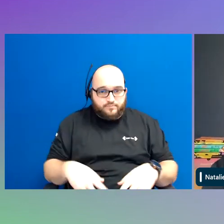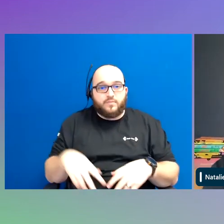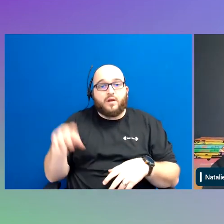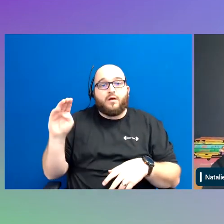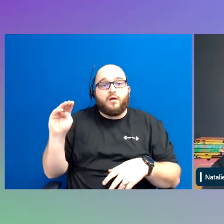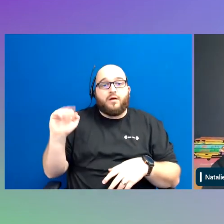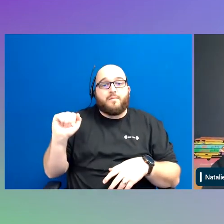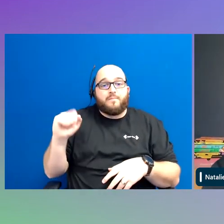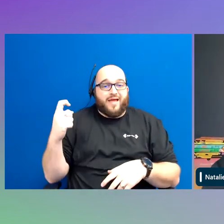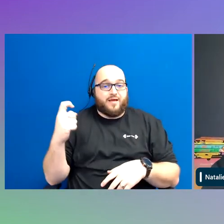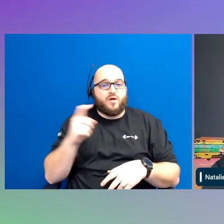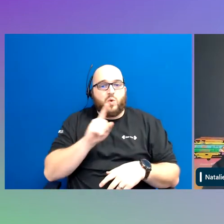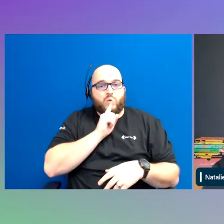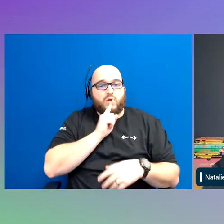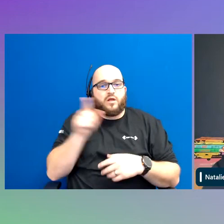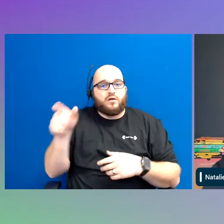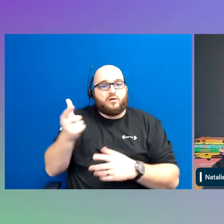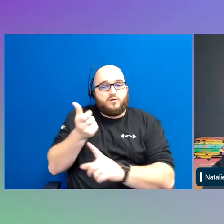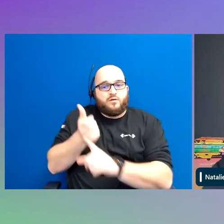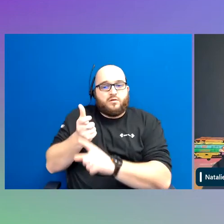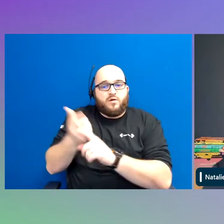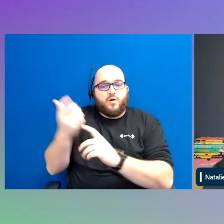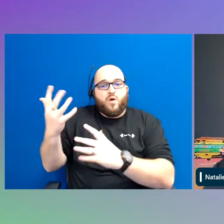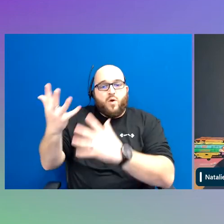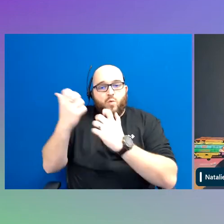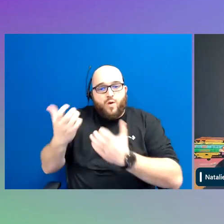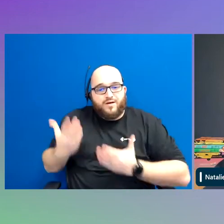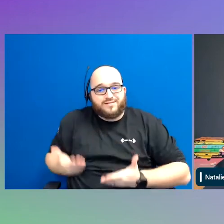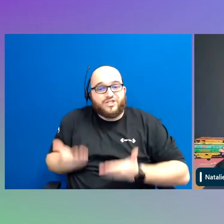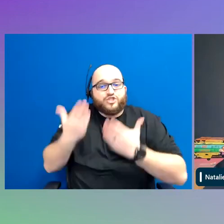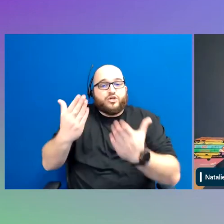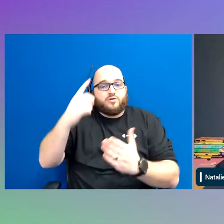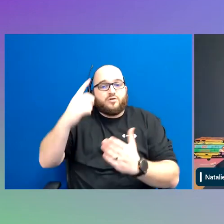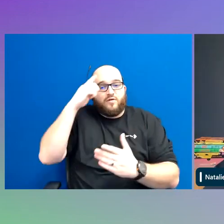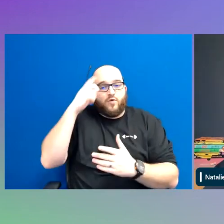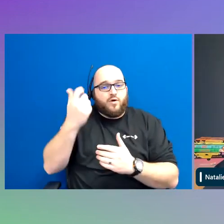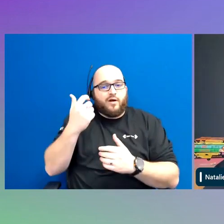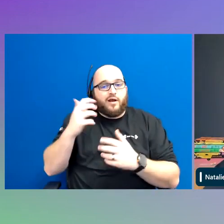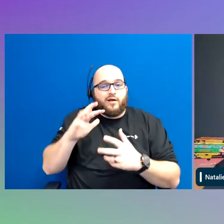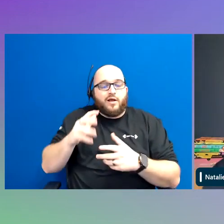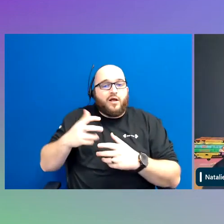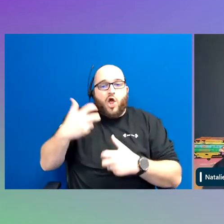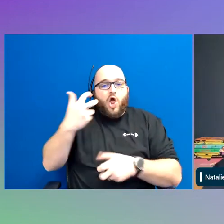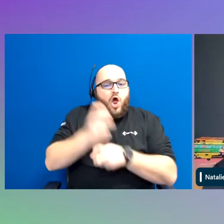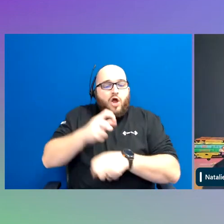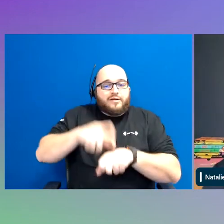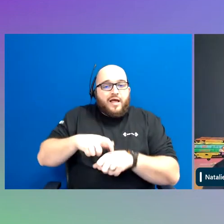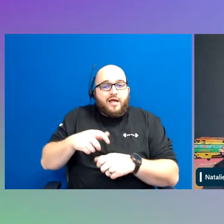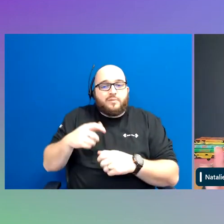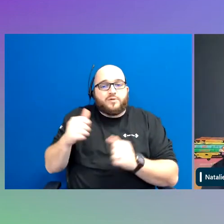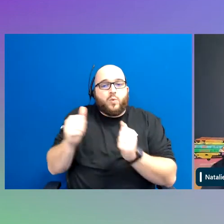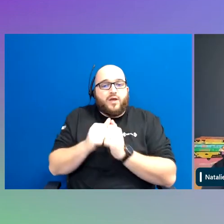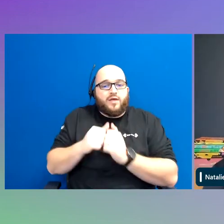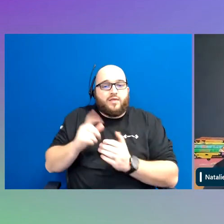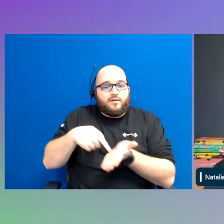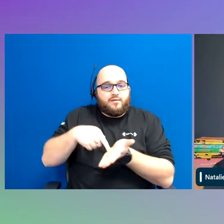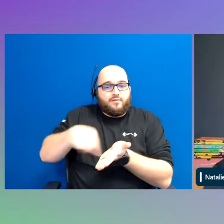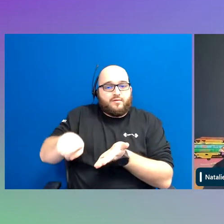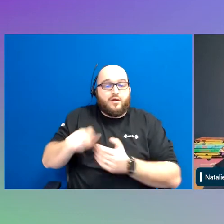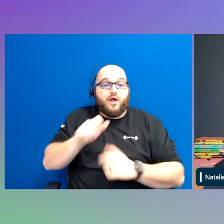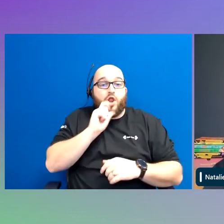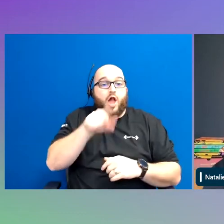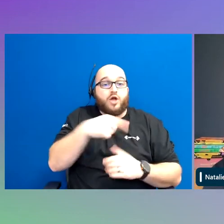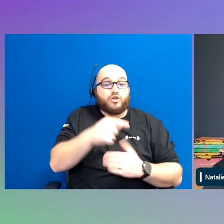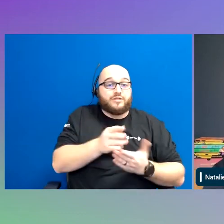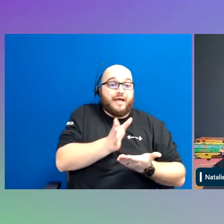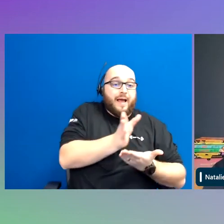is really looking for suggestions for difficulties related to compensation. So not just getting budgets to do